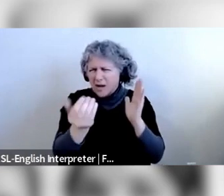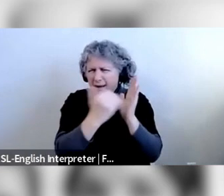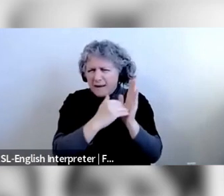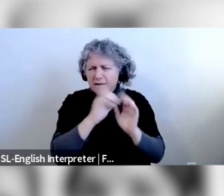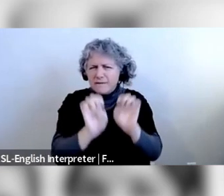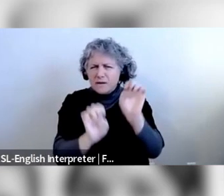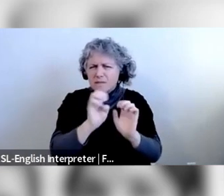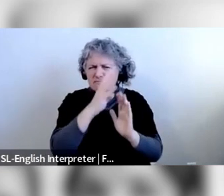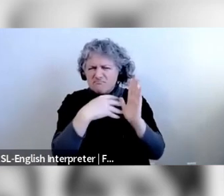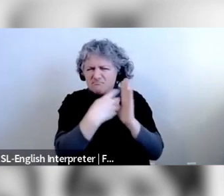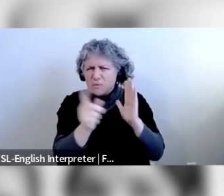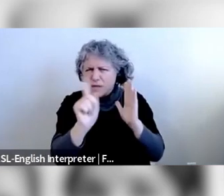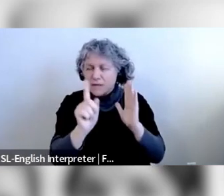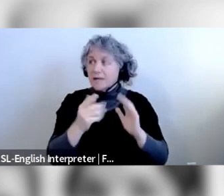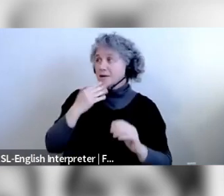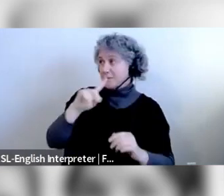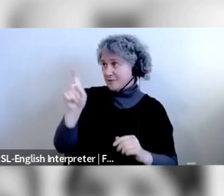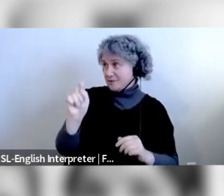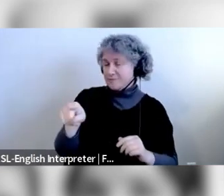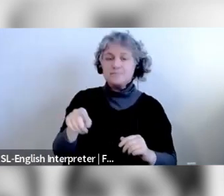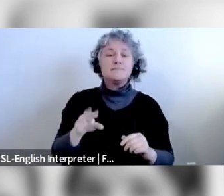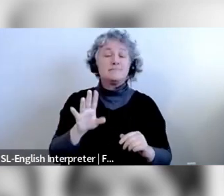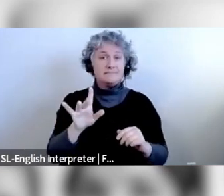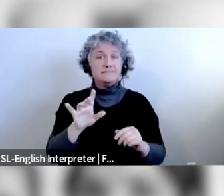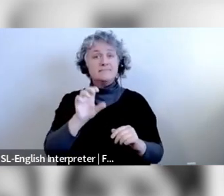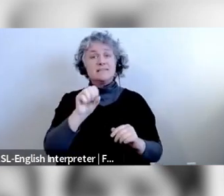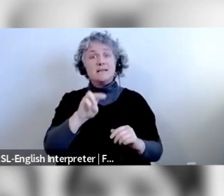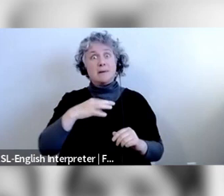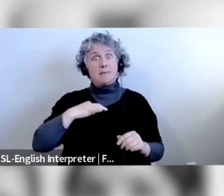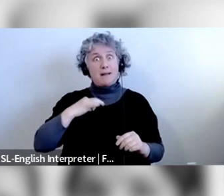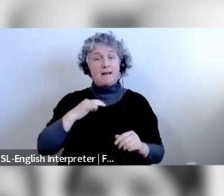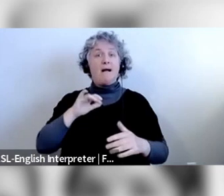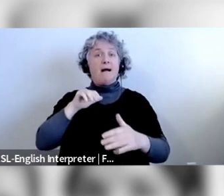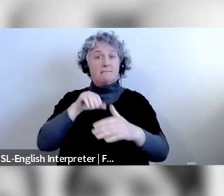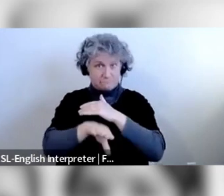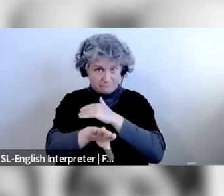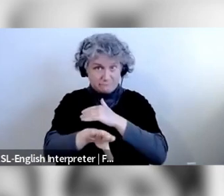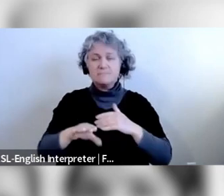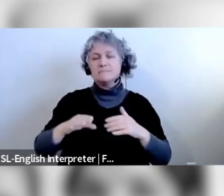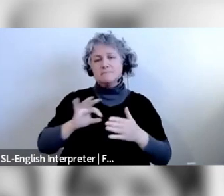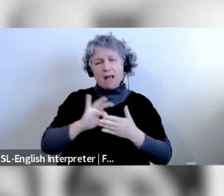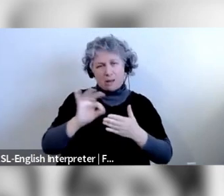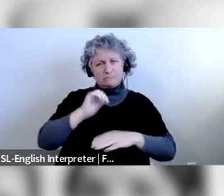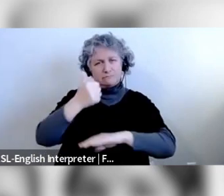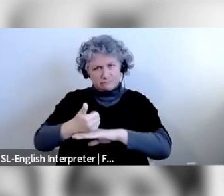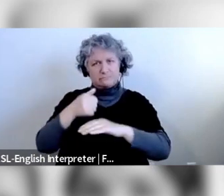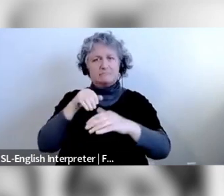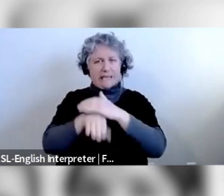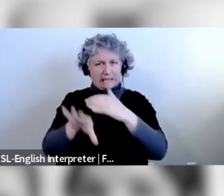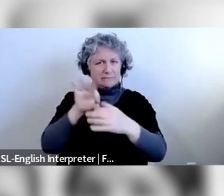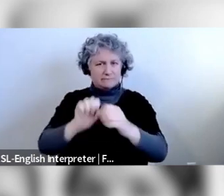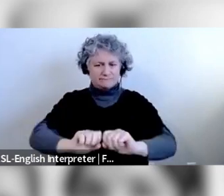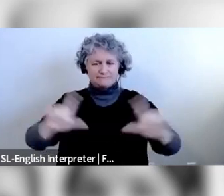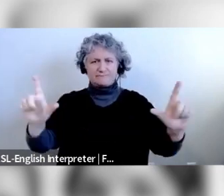evaluation? Good question. When you log into SM Apply, so after you've created your account and you log in, there's two different places